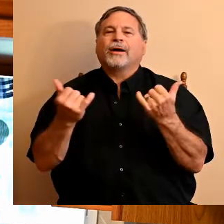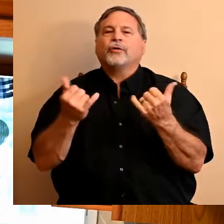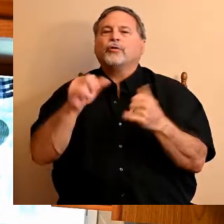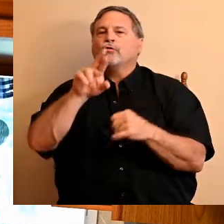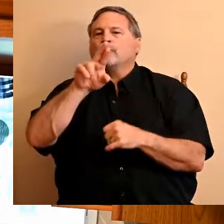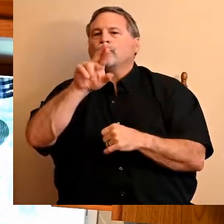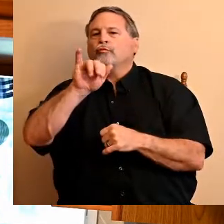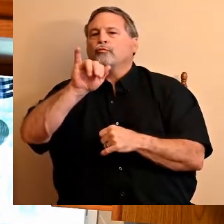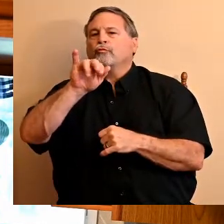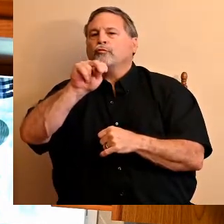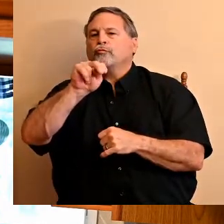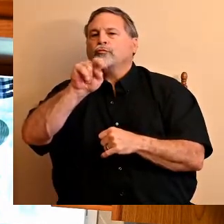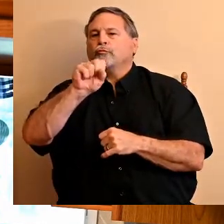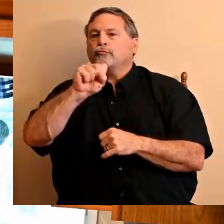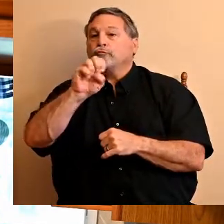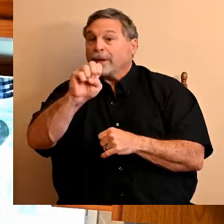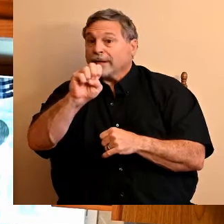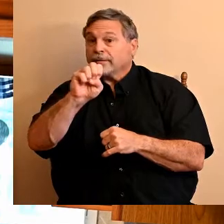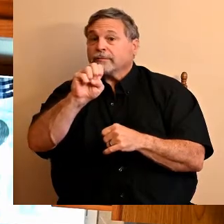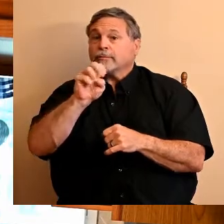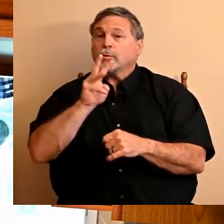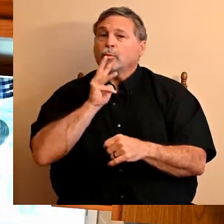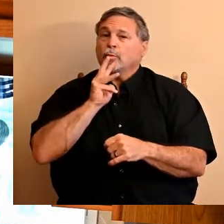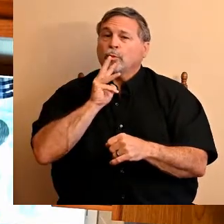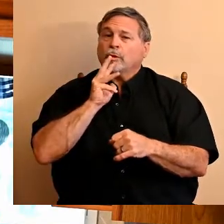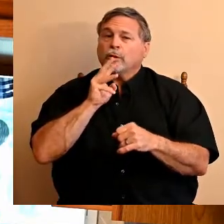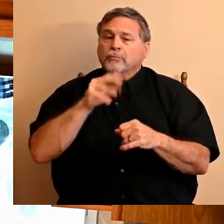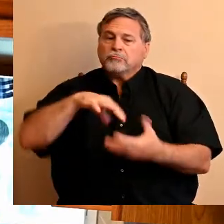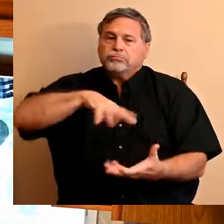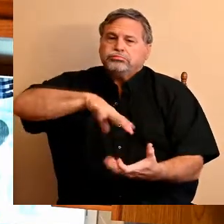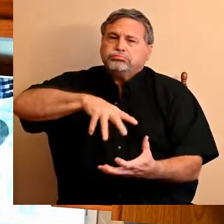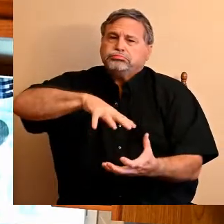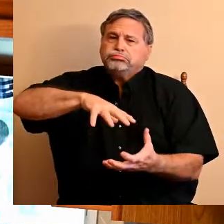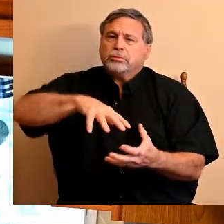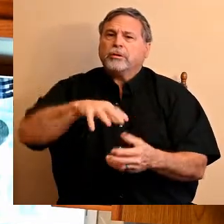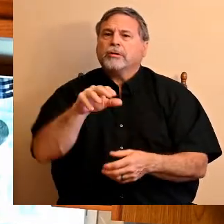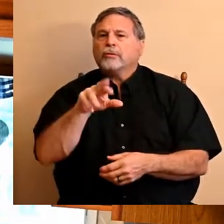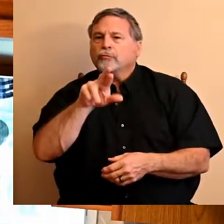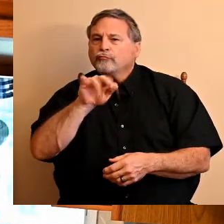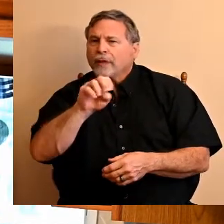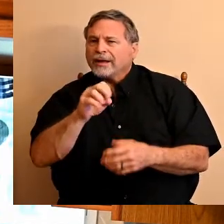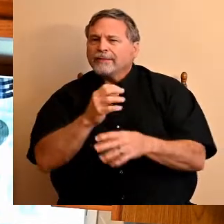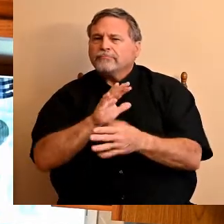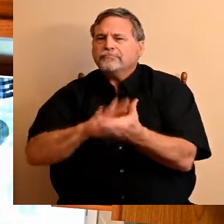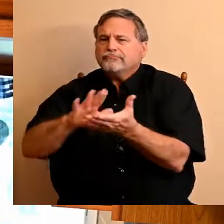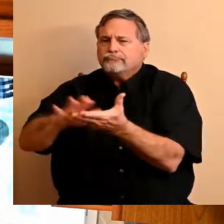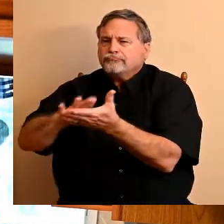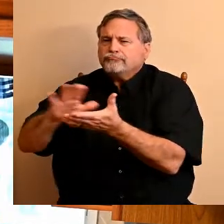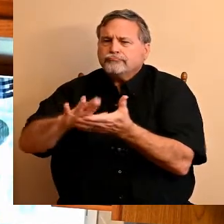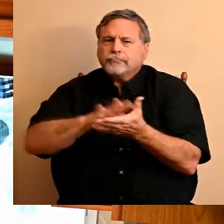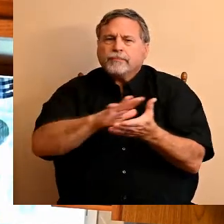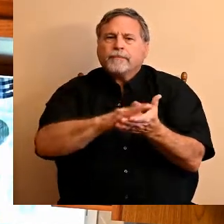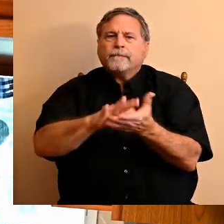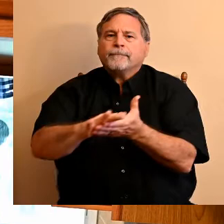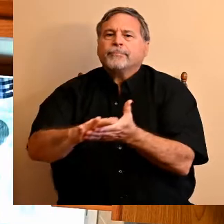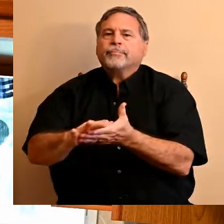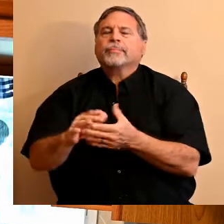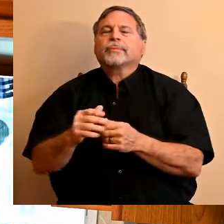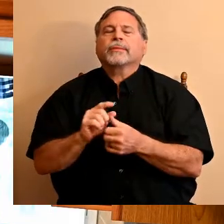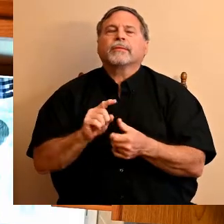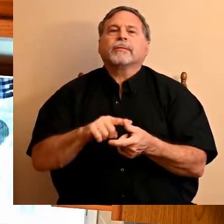times just to make sure you got any dirt or anything out of it during processing. Now we're going to do